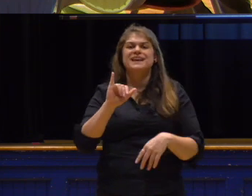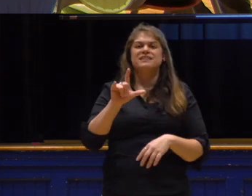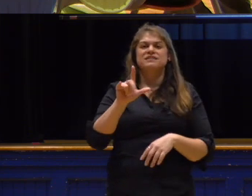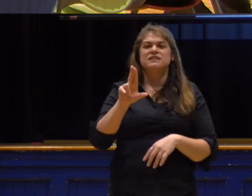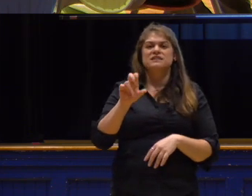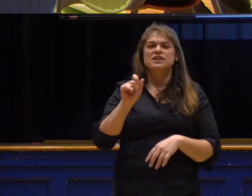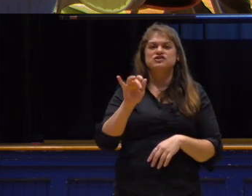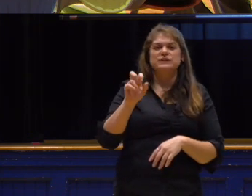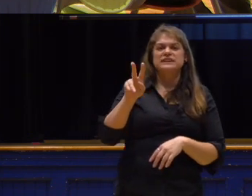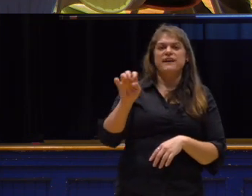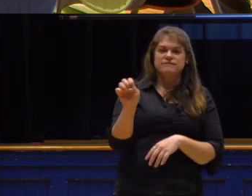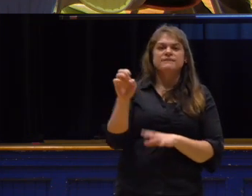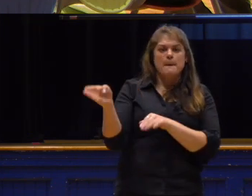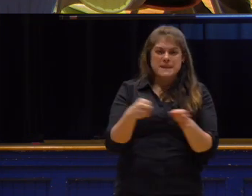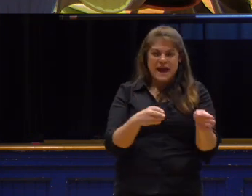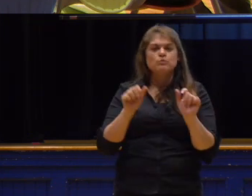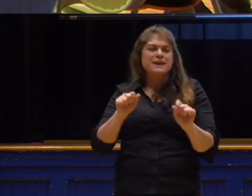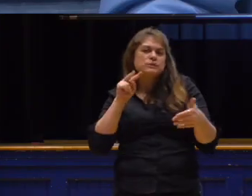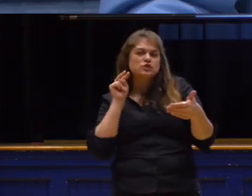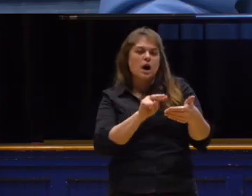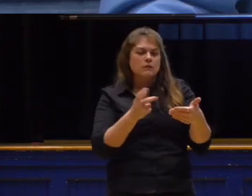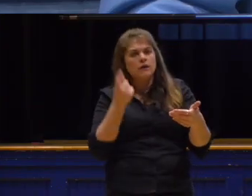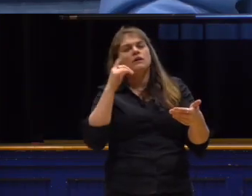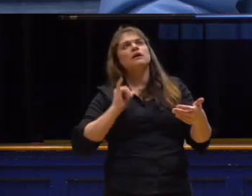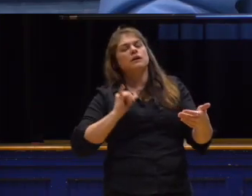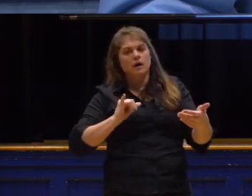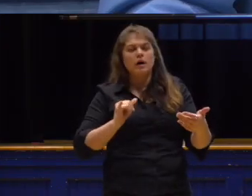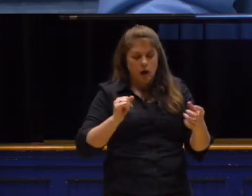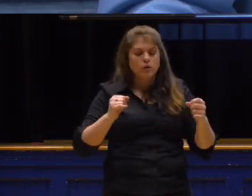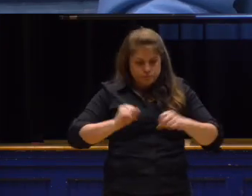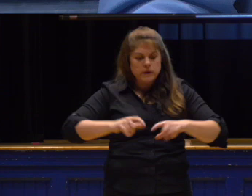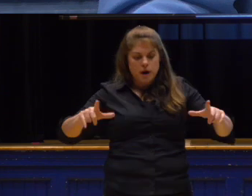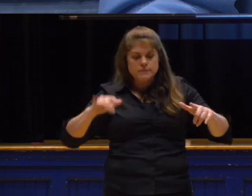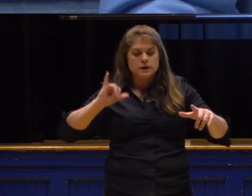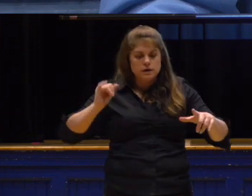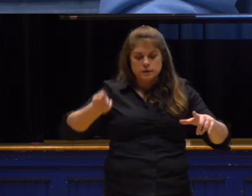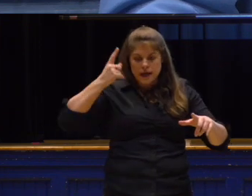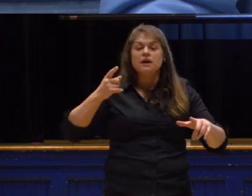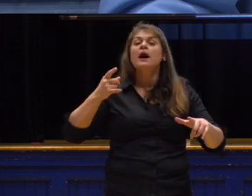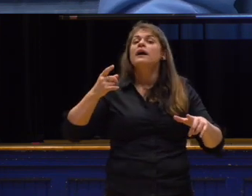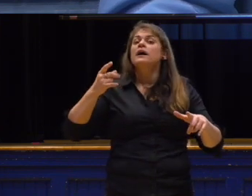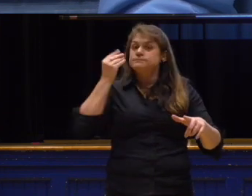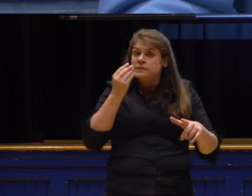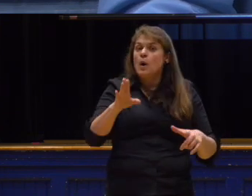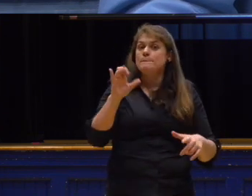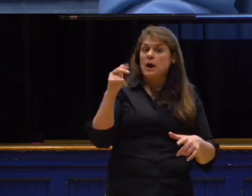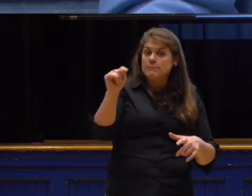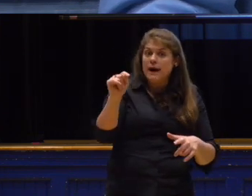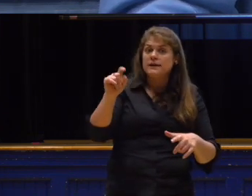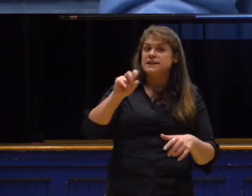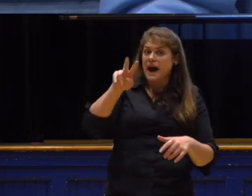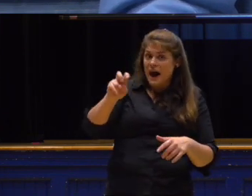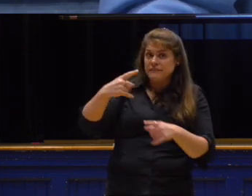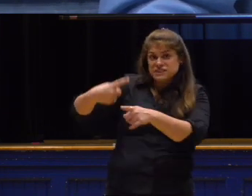the illustrative plan we do, people will be able to look at that and get a better idea of it. And one of the things on those Belmont